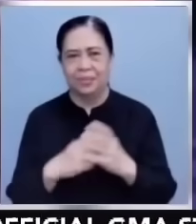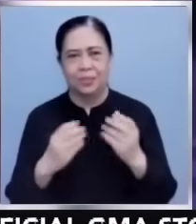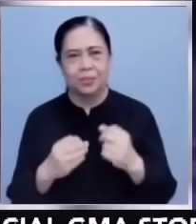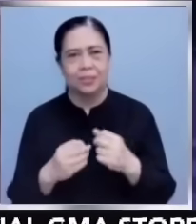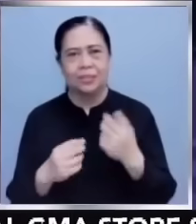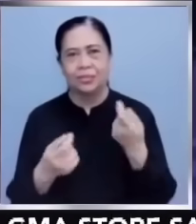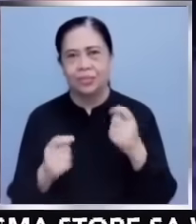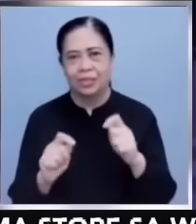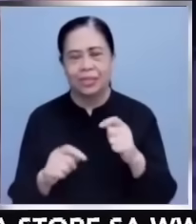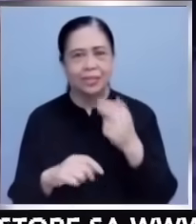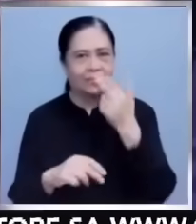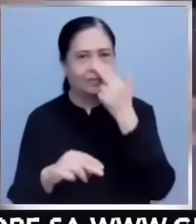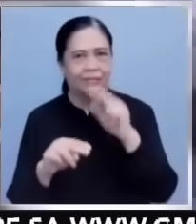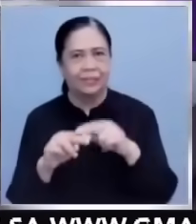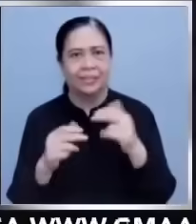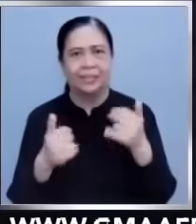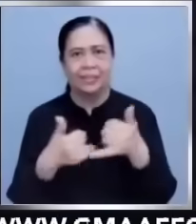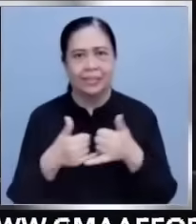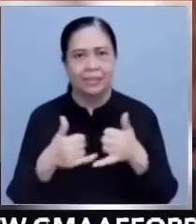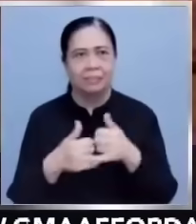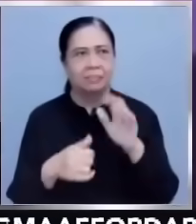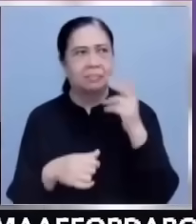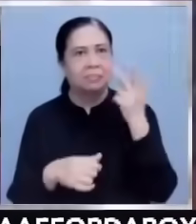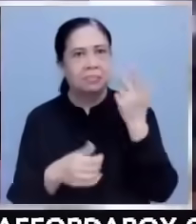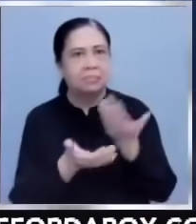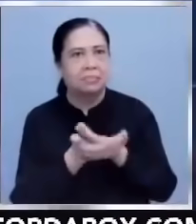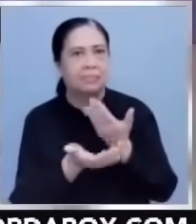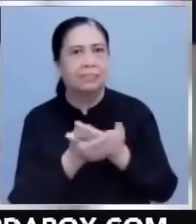really seen in the Philippines.